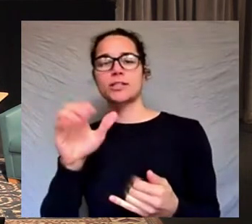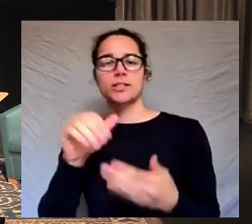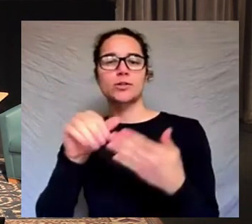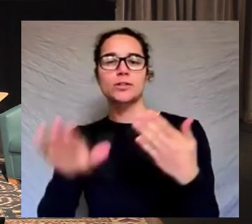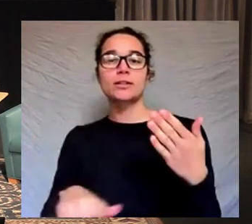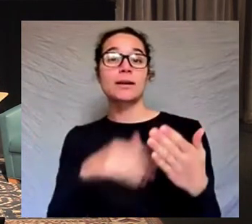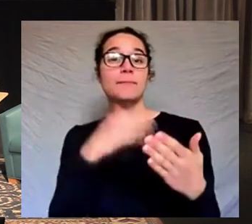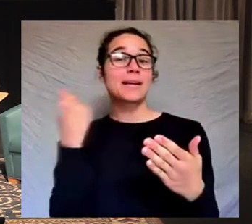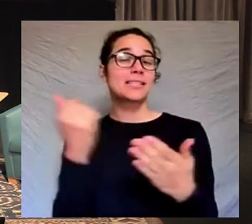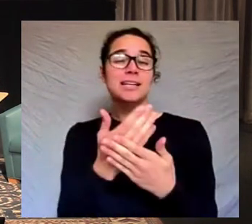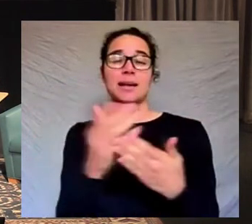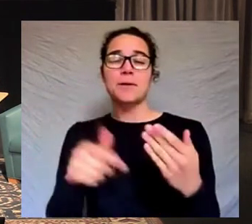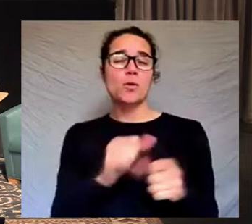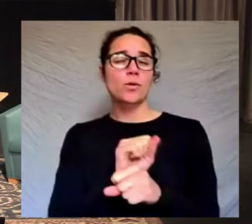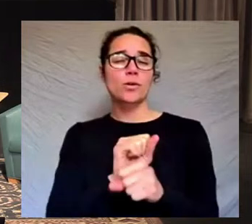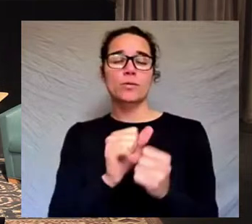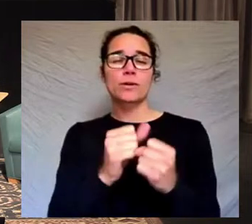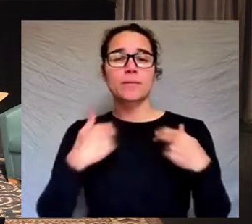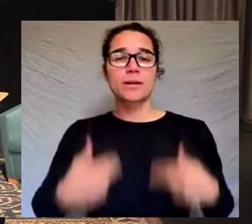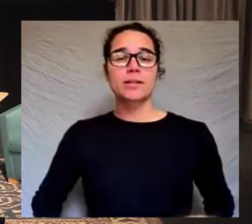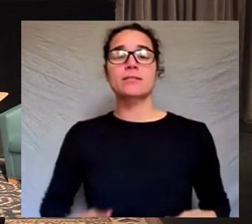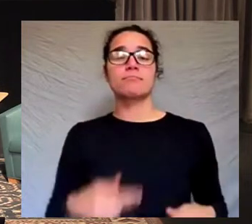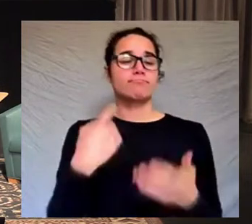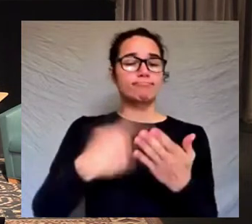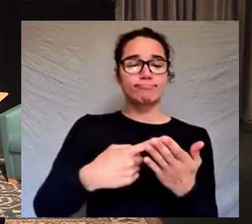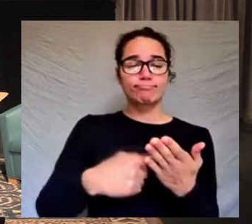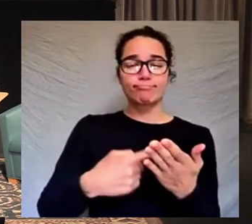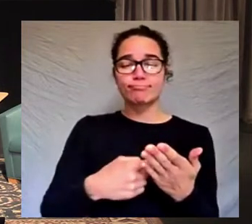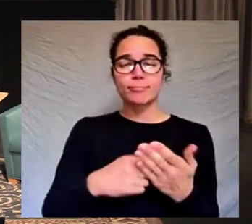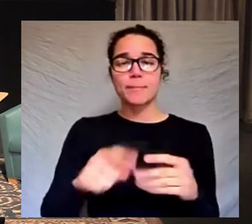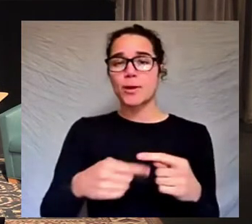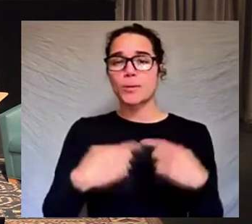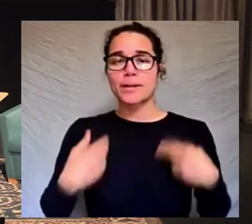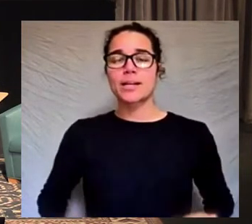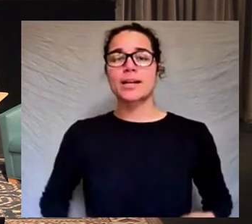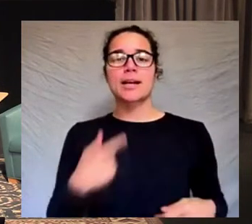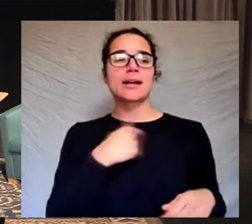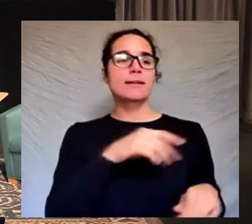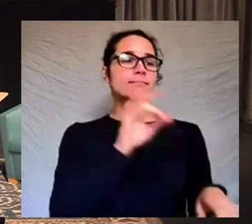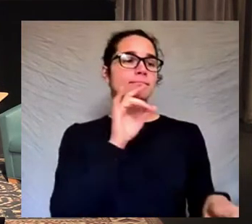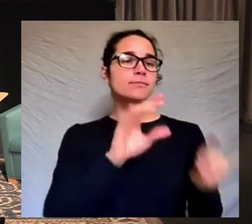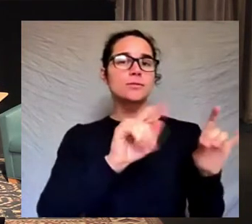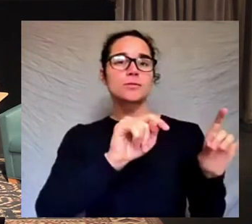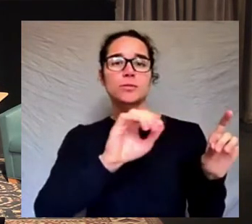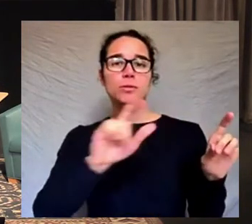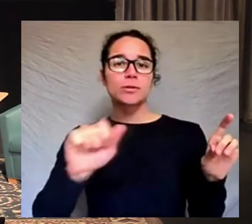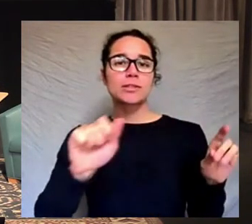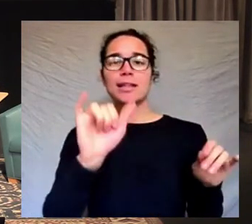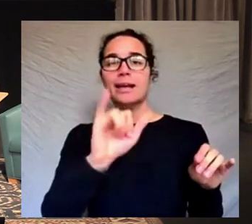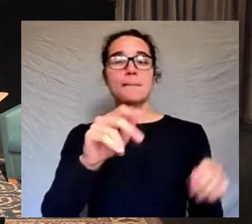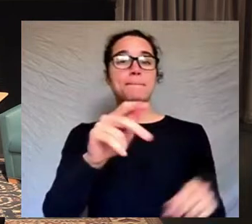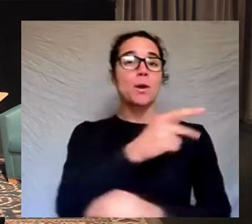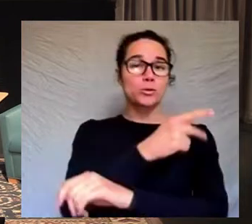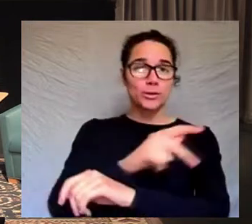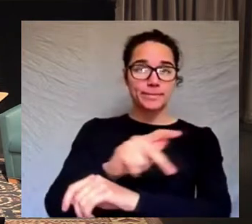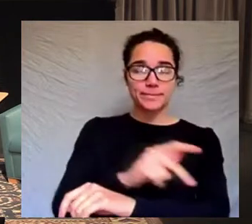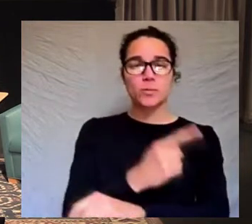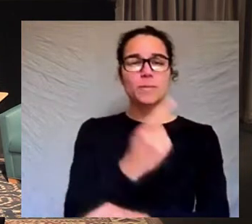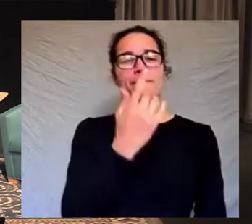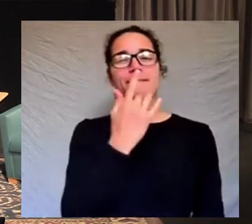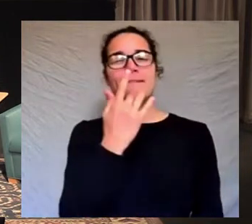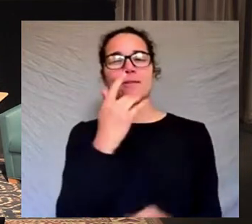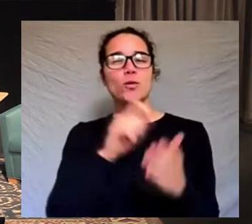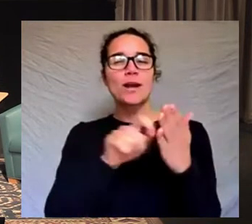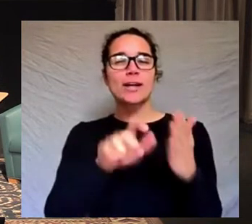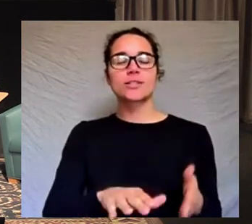humanities and talking about humanities is I can draw on things, tools of the humanities like poetry. One of my favorite writers, and I'm sure one of your